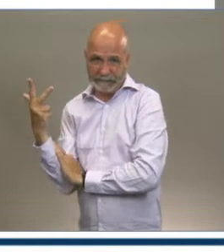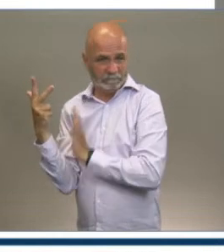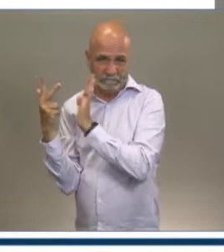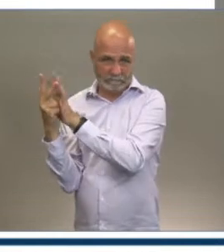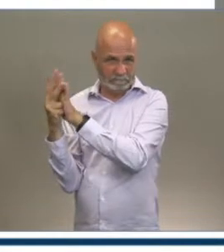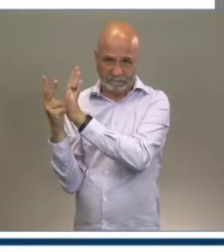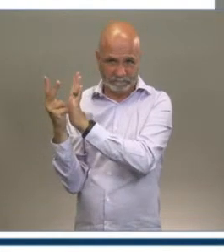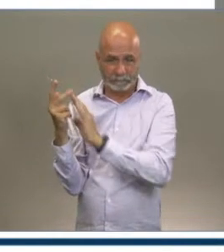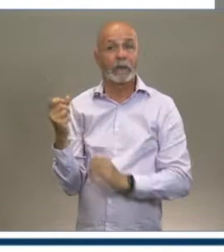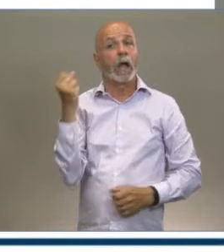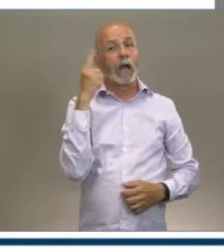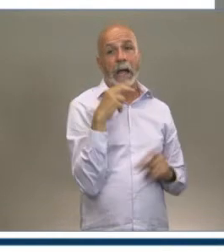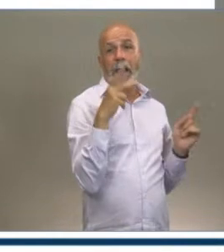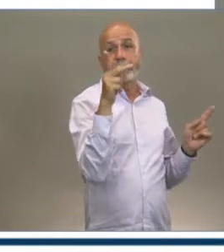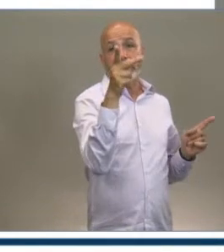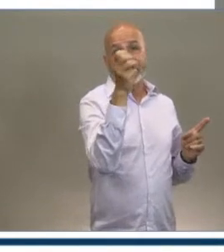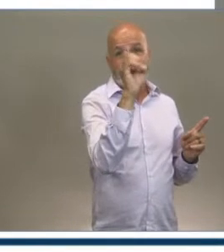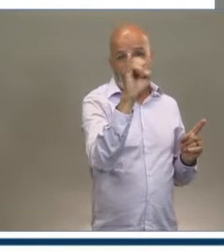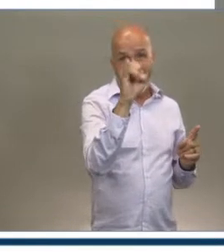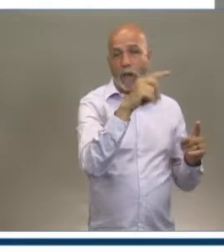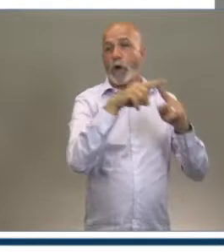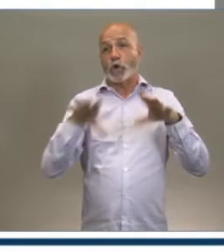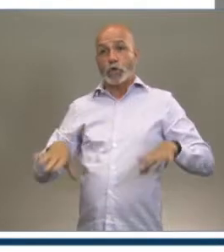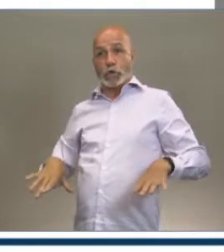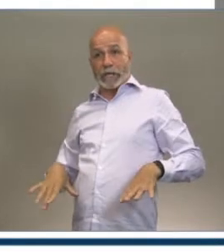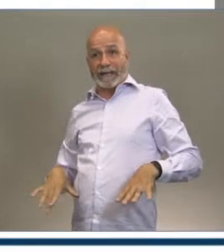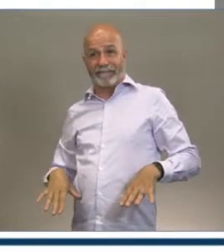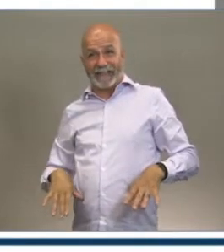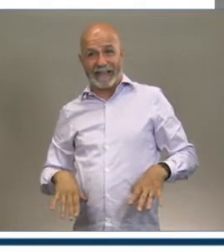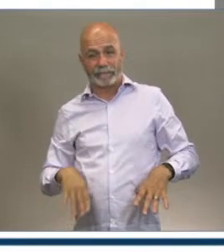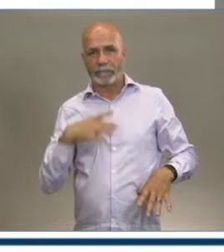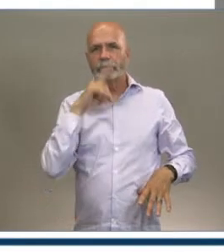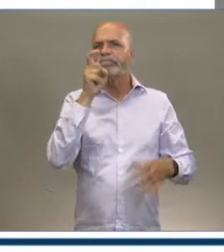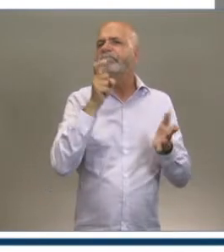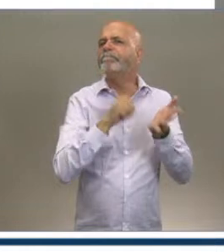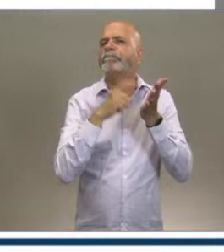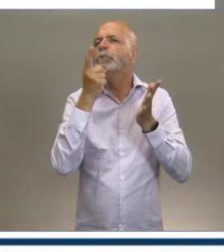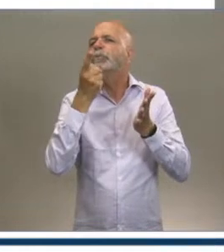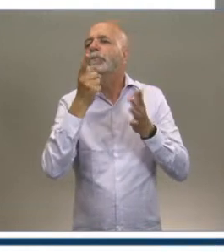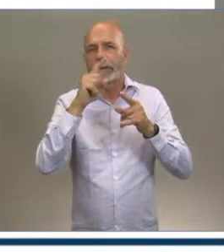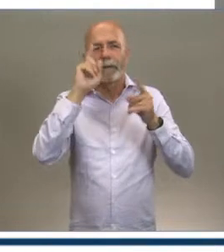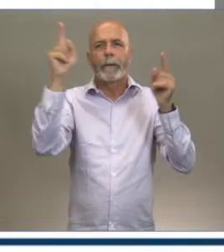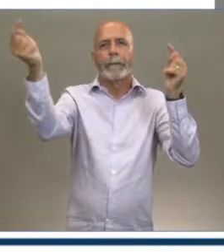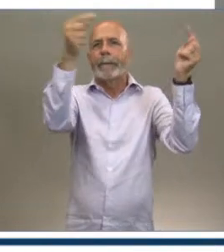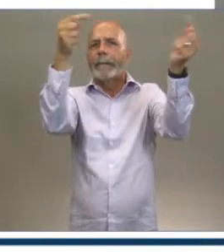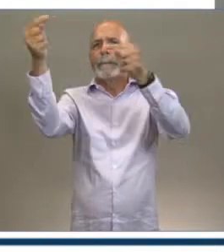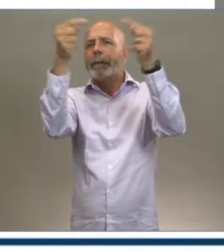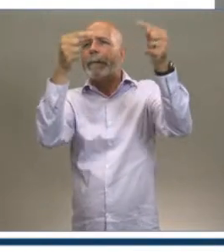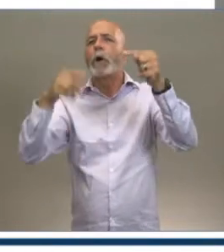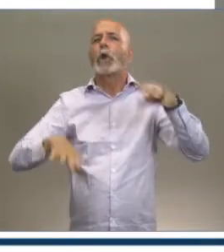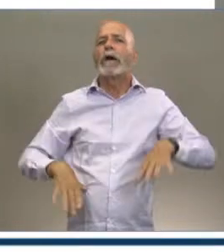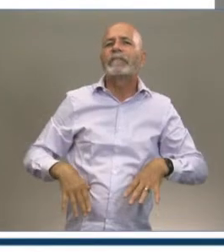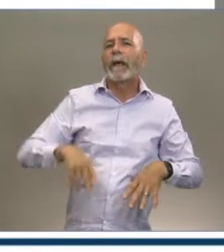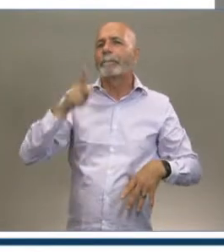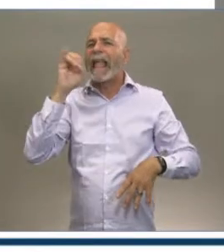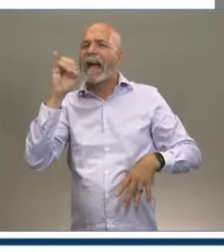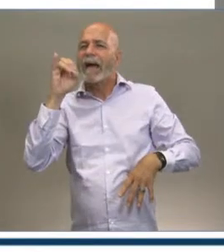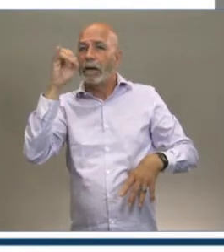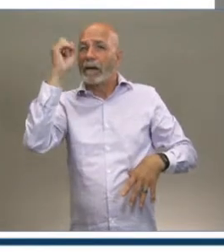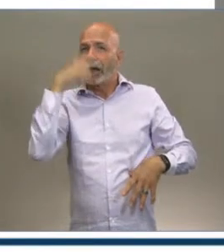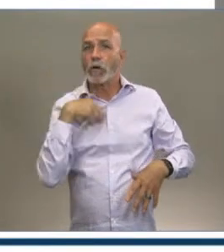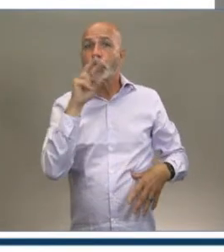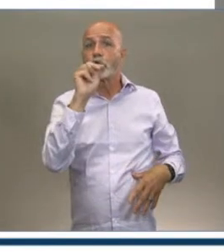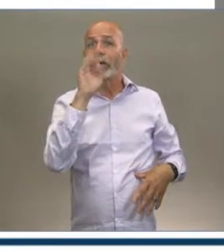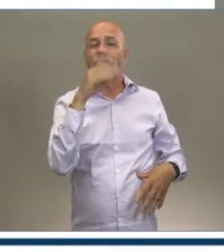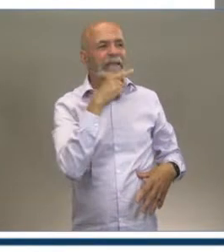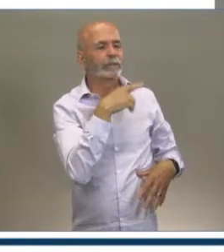are planning similar quarantine requirements for the rest of Canada. We are, however, treating New Brunswick differently